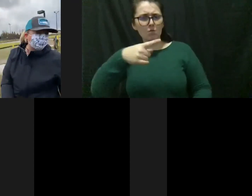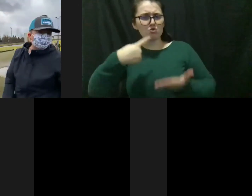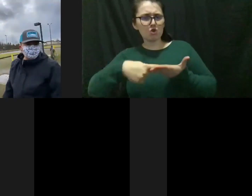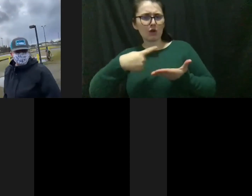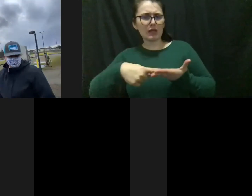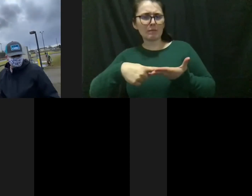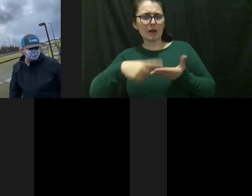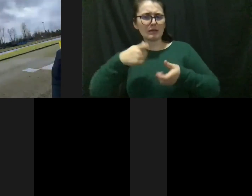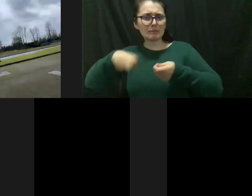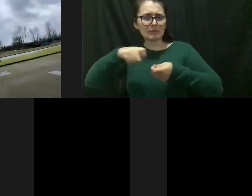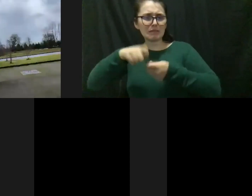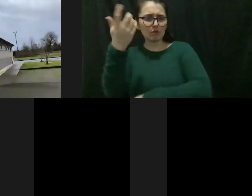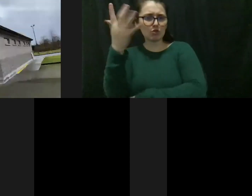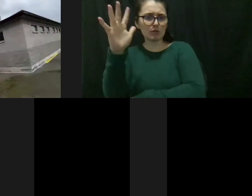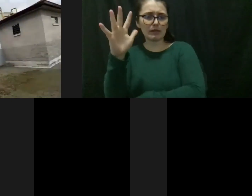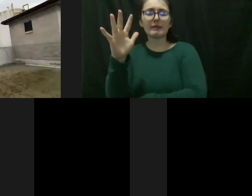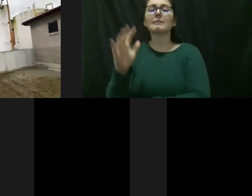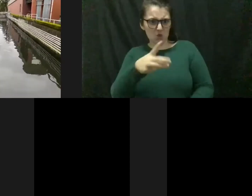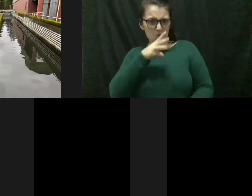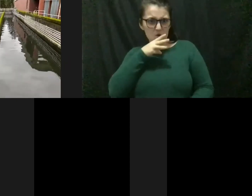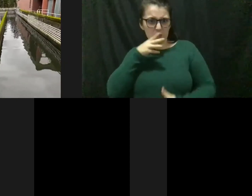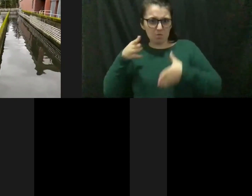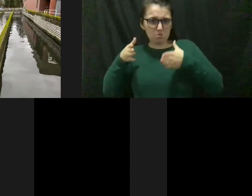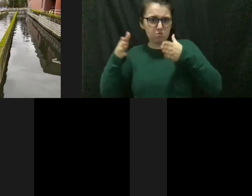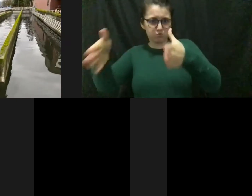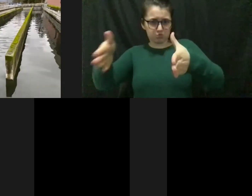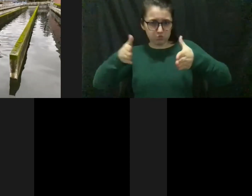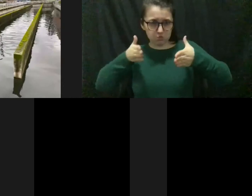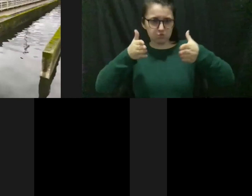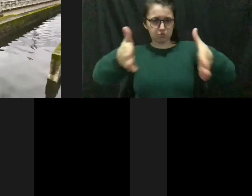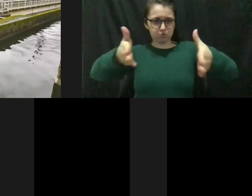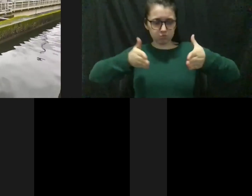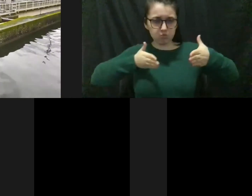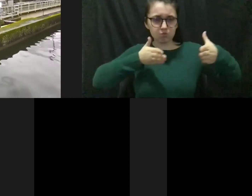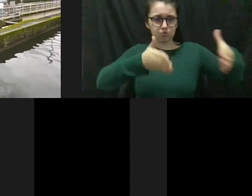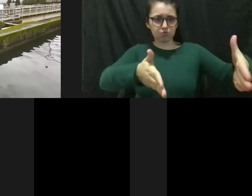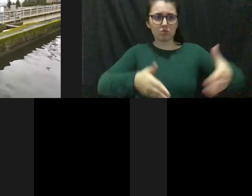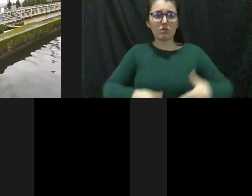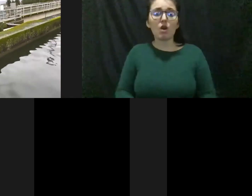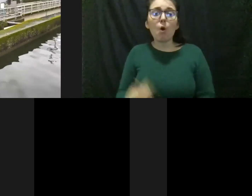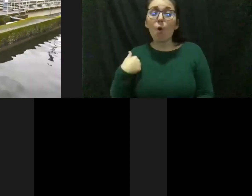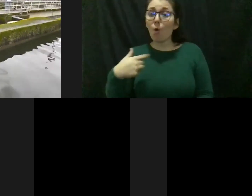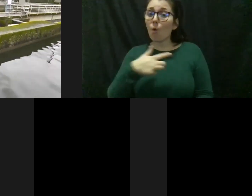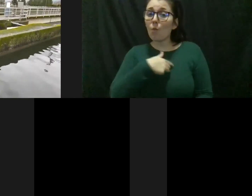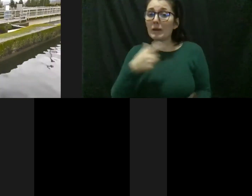it fully. And April's actually working with our environmental policy supervisor